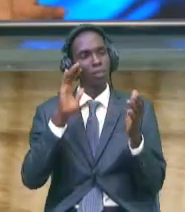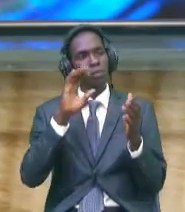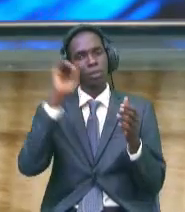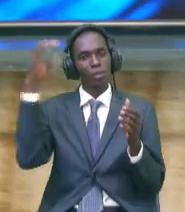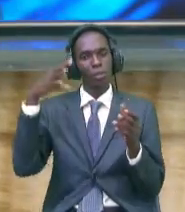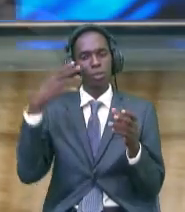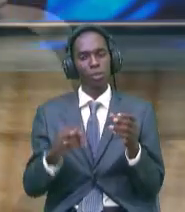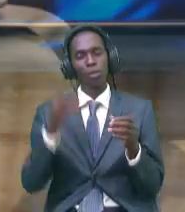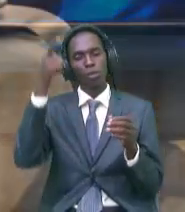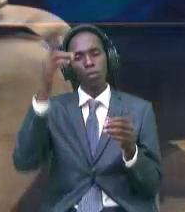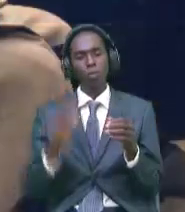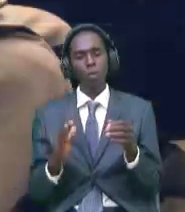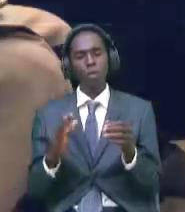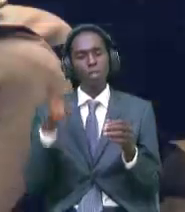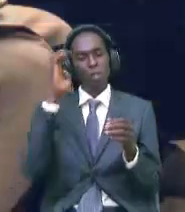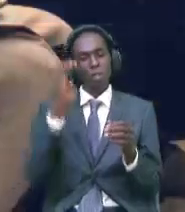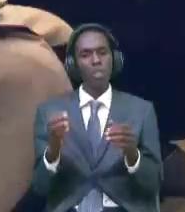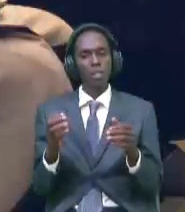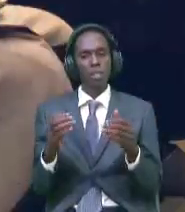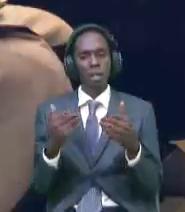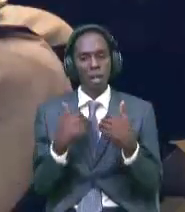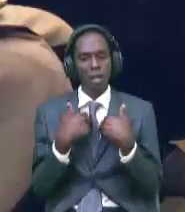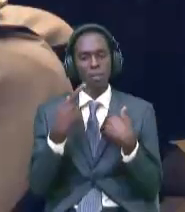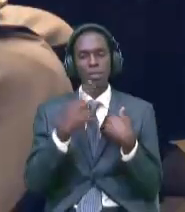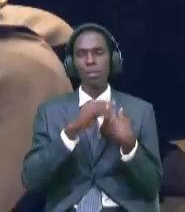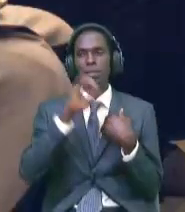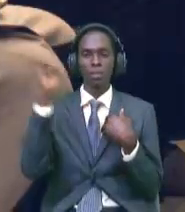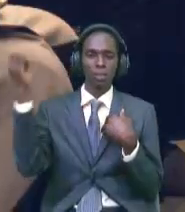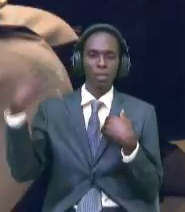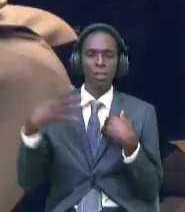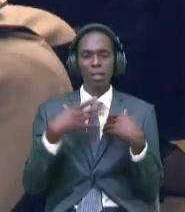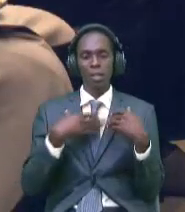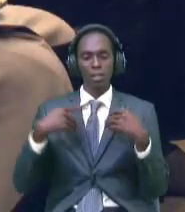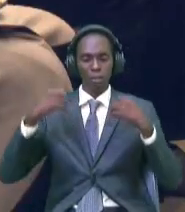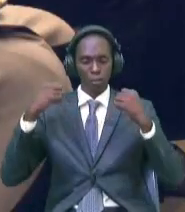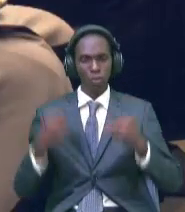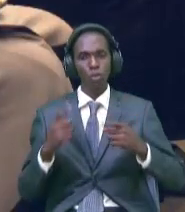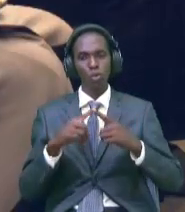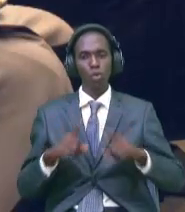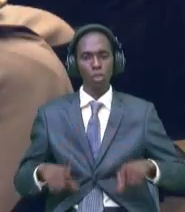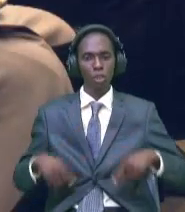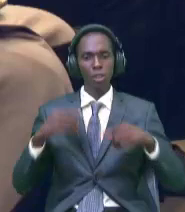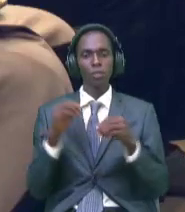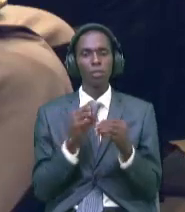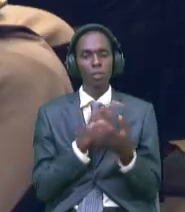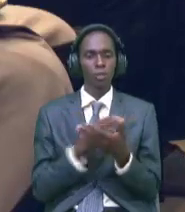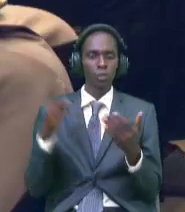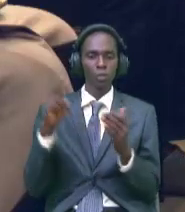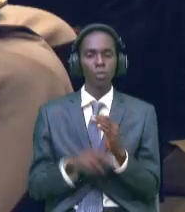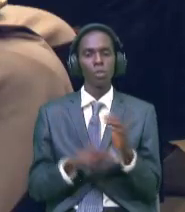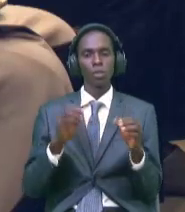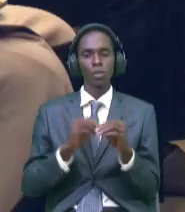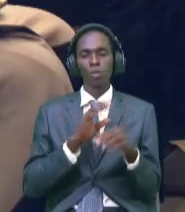of God, he has the grace and the strength to live in holiness. He loves holiness.